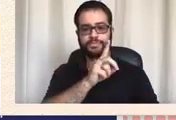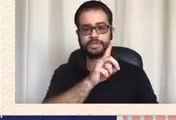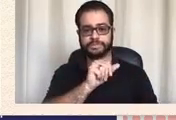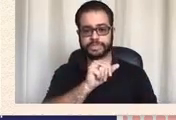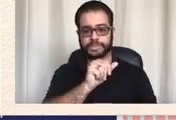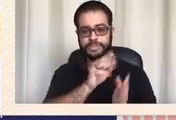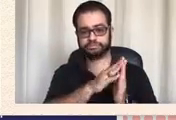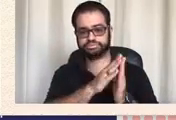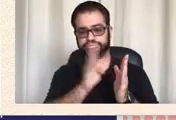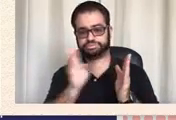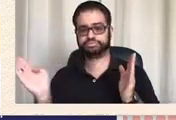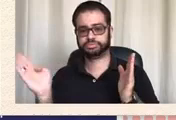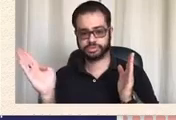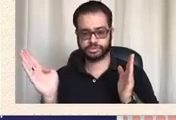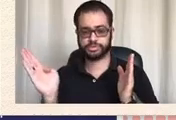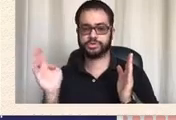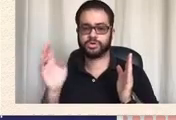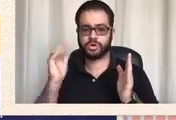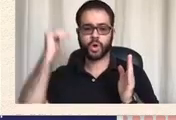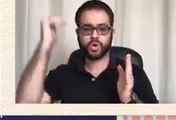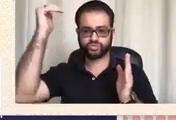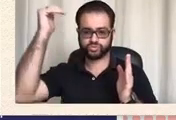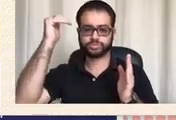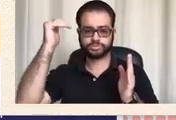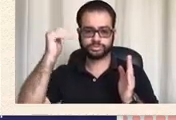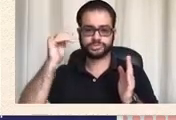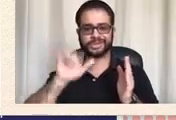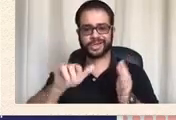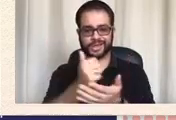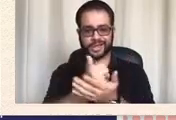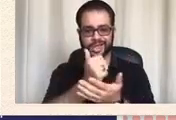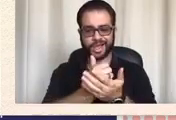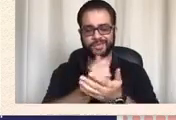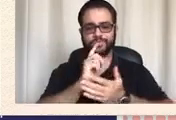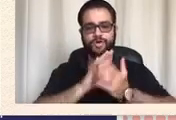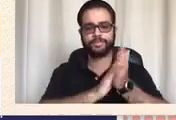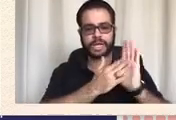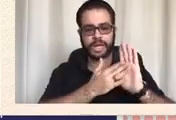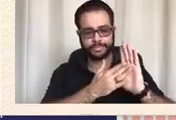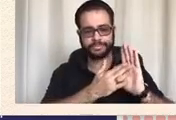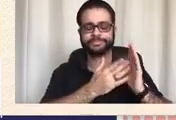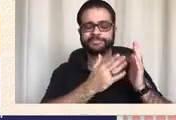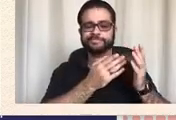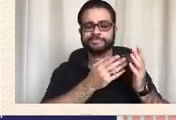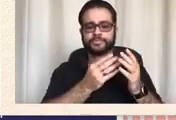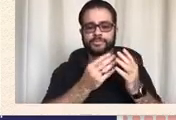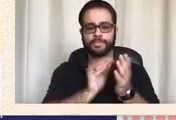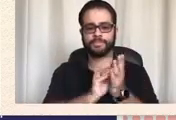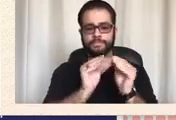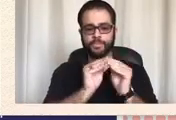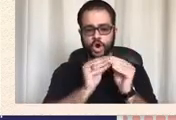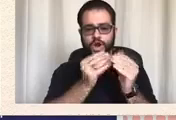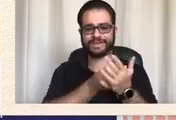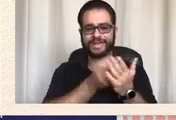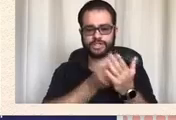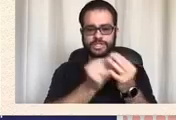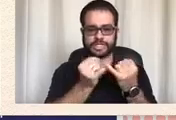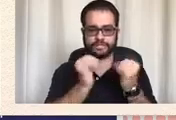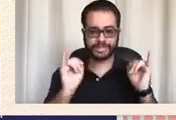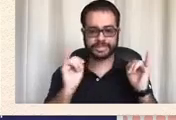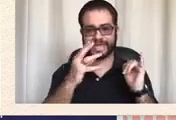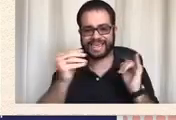and helps them move from being financially dependent to being independent, both socially and